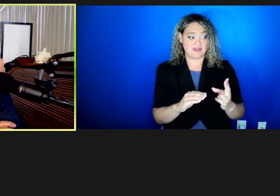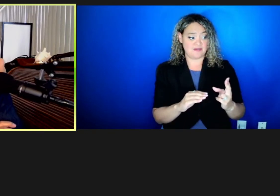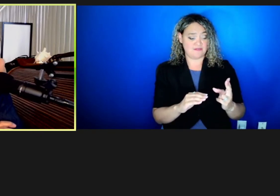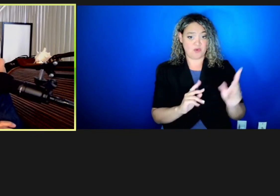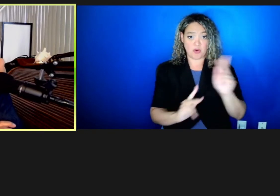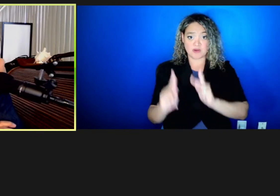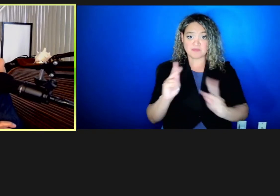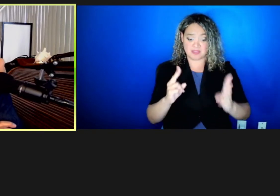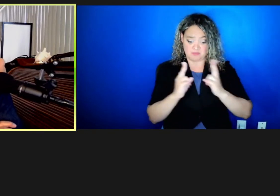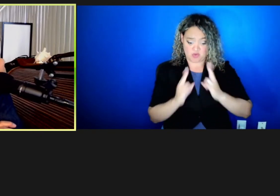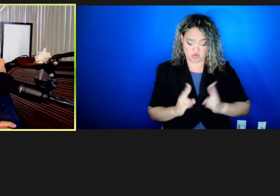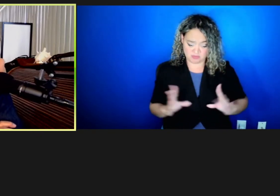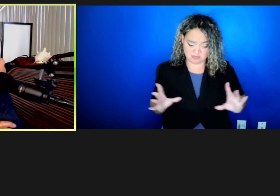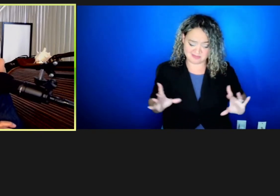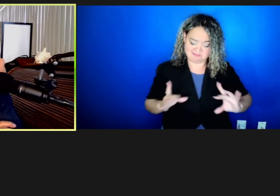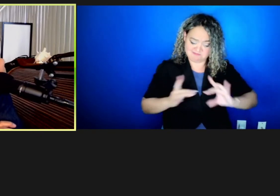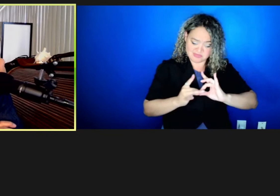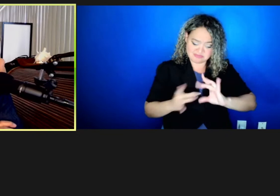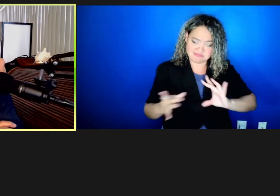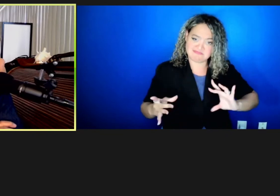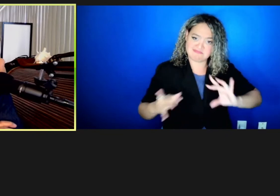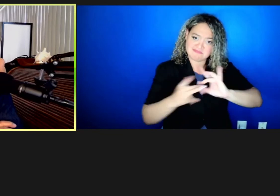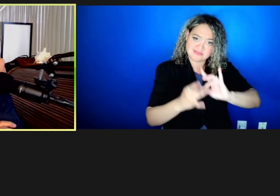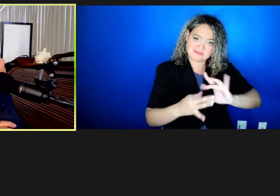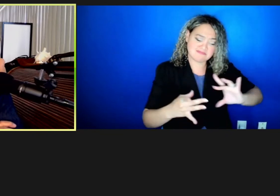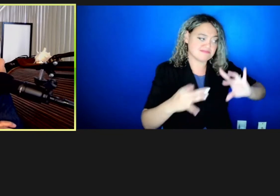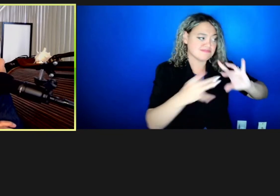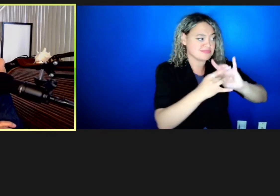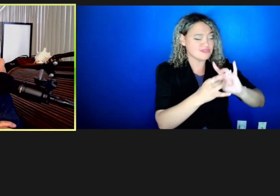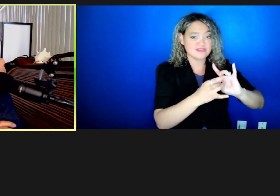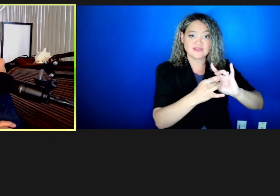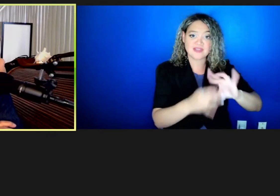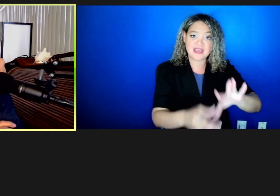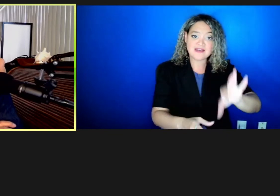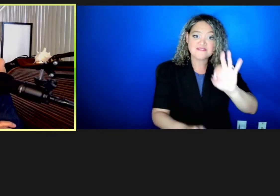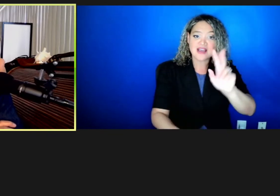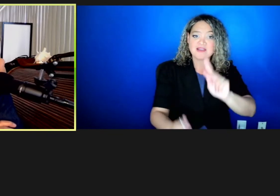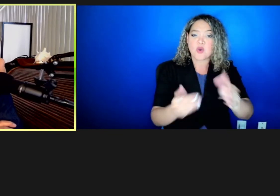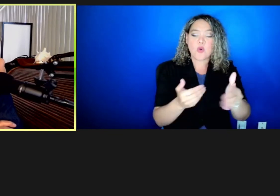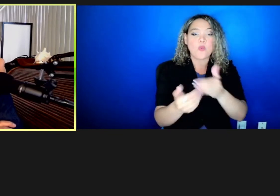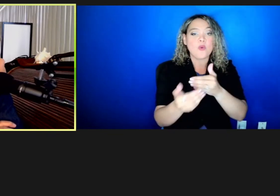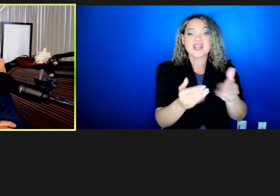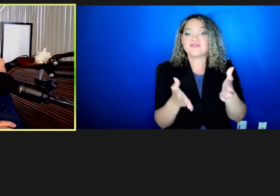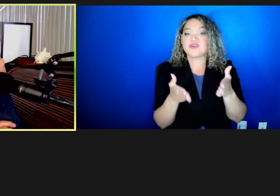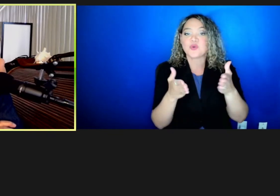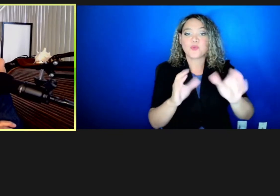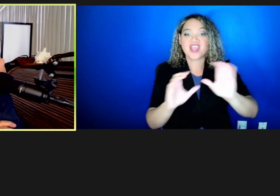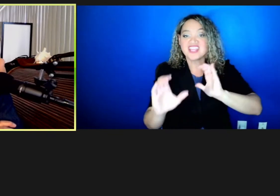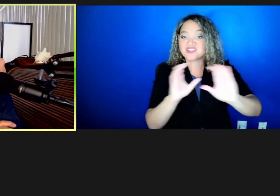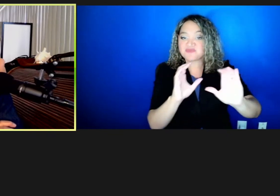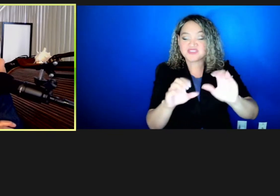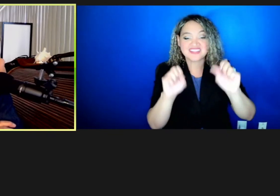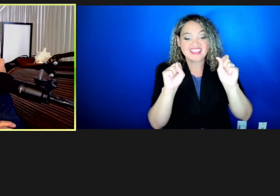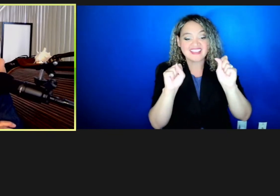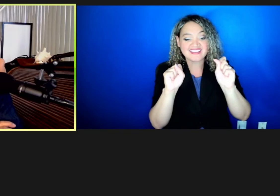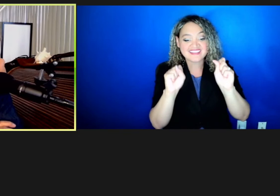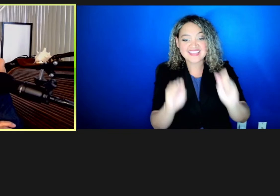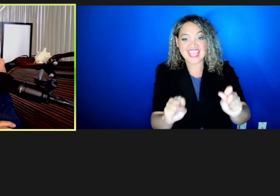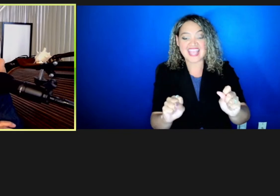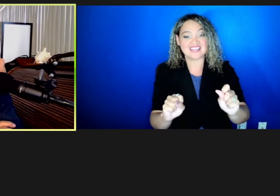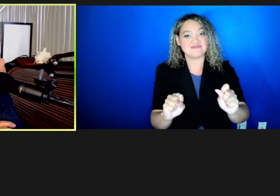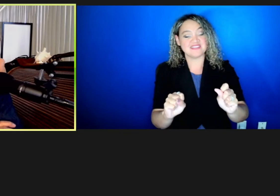and find those for whom communication in whatever form can be a